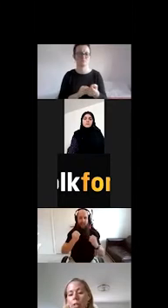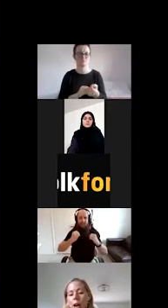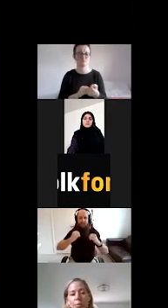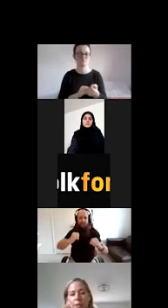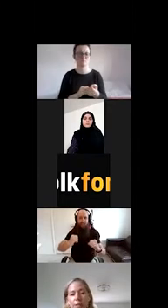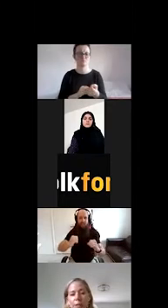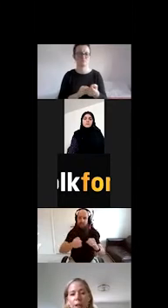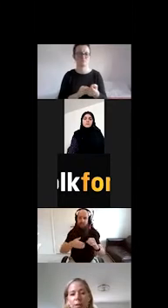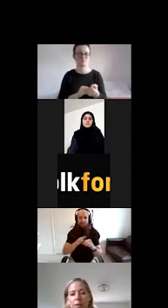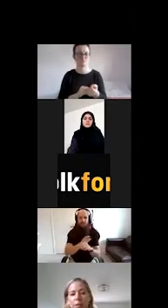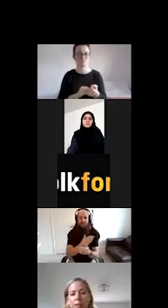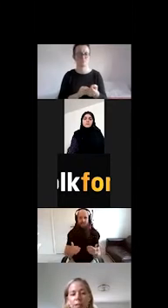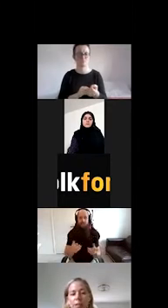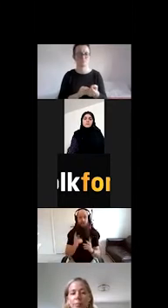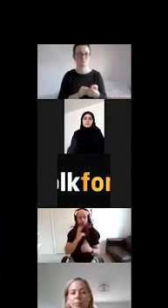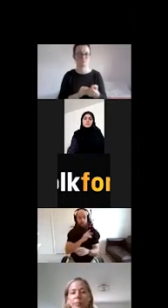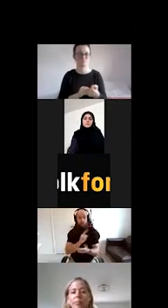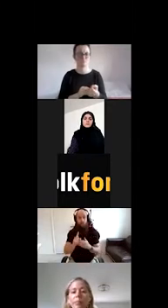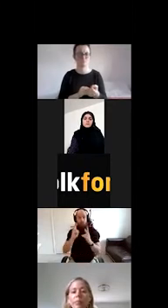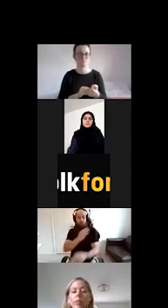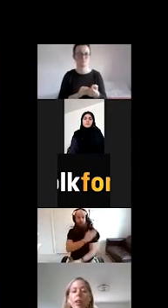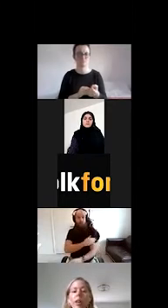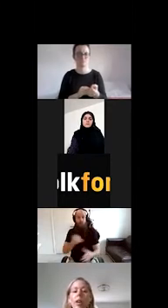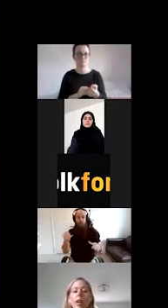the staff in the staff offices,